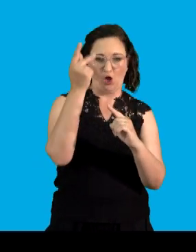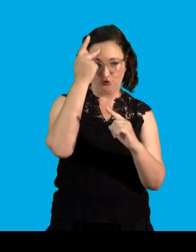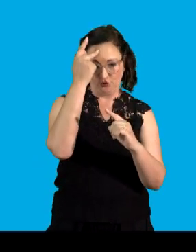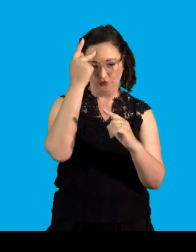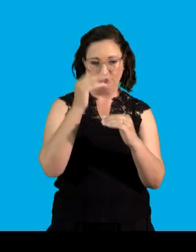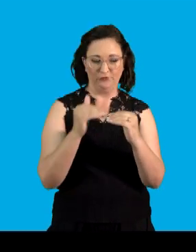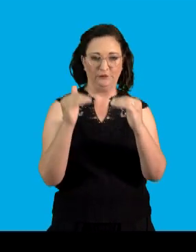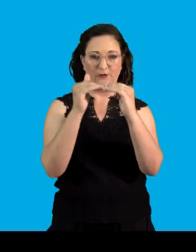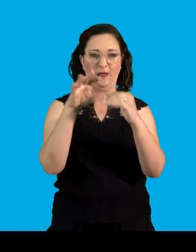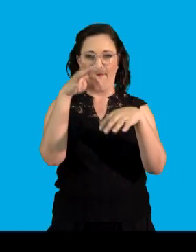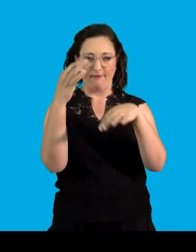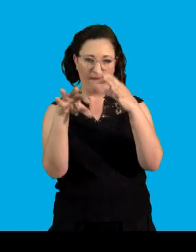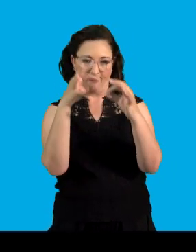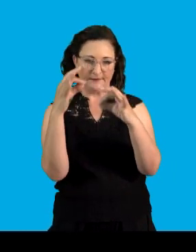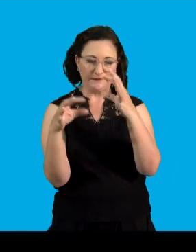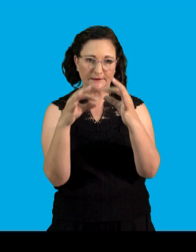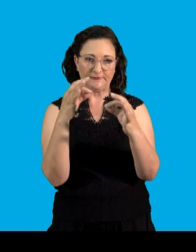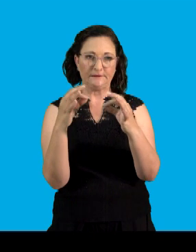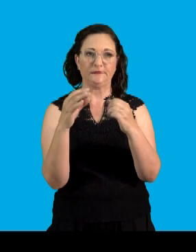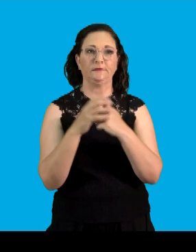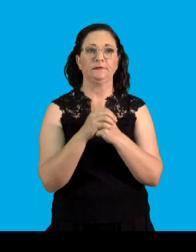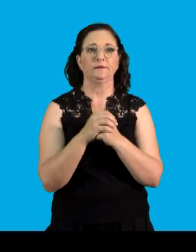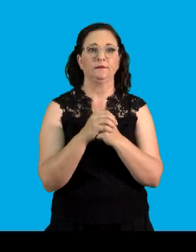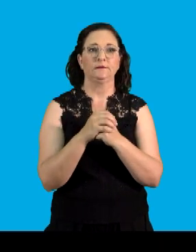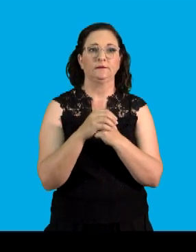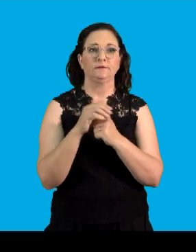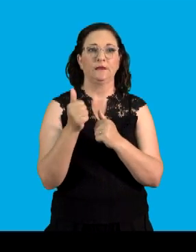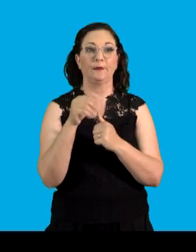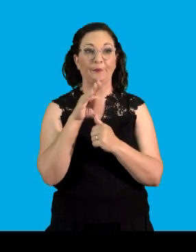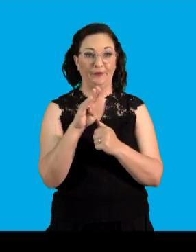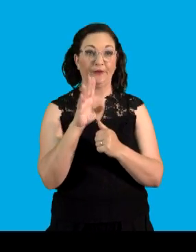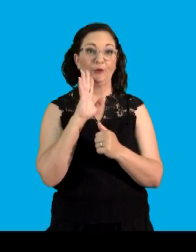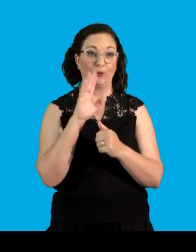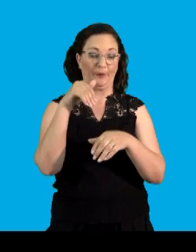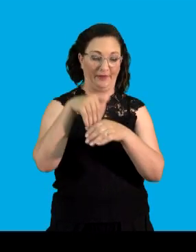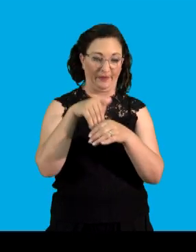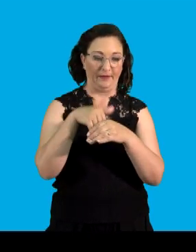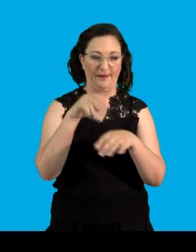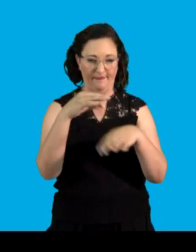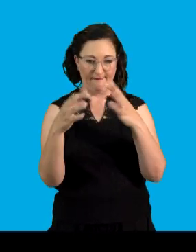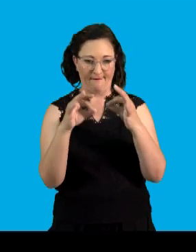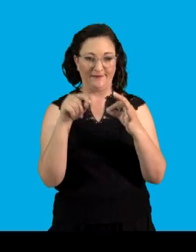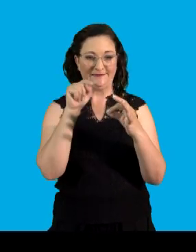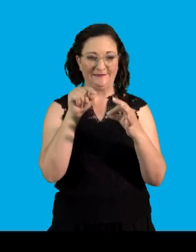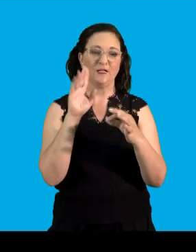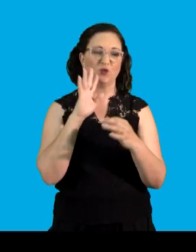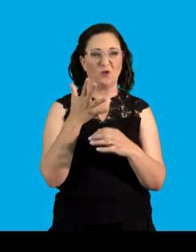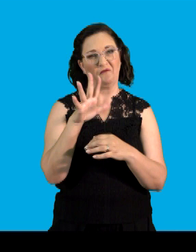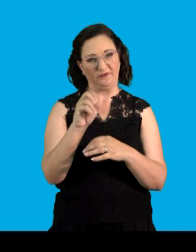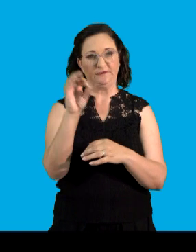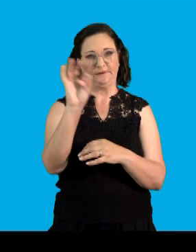your analysis. Then this is what your section B, and it takes up what? 50%. It takes